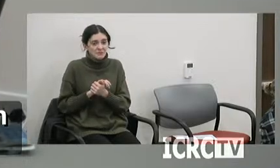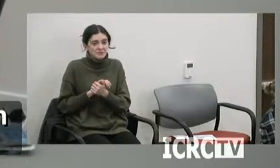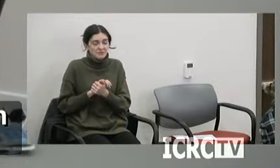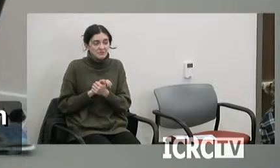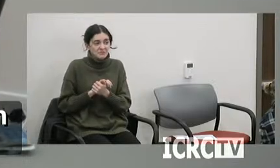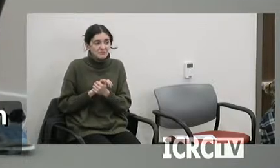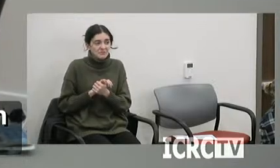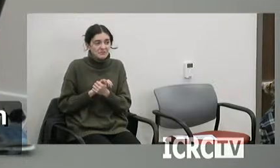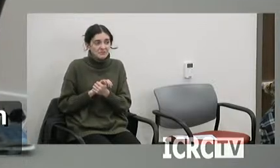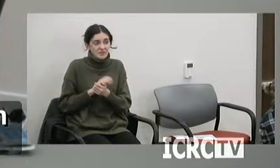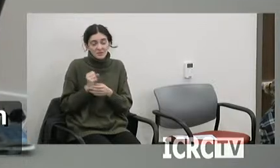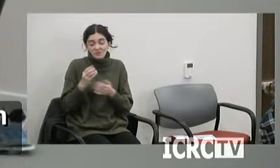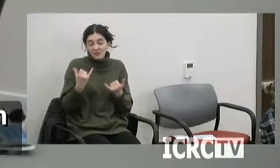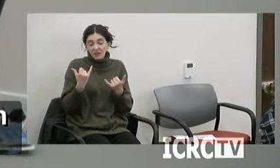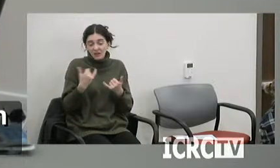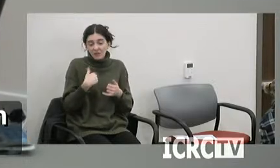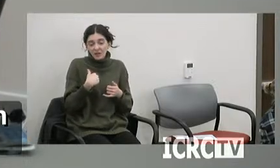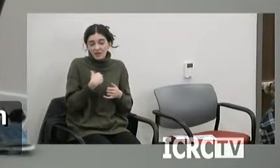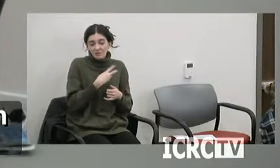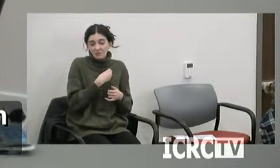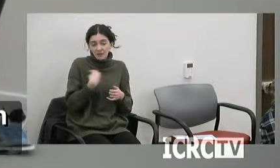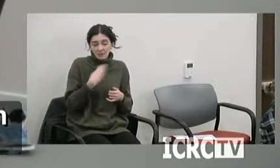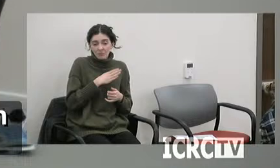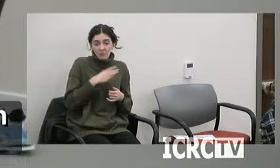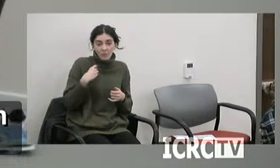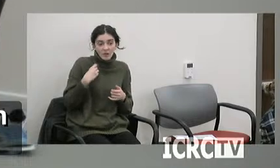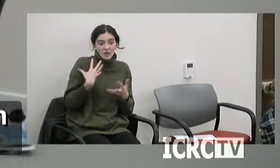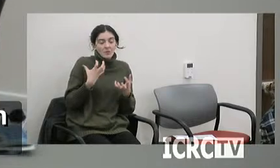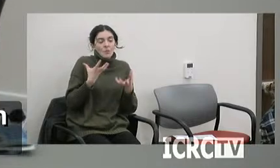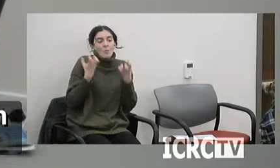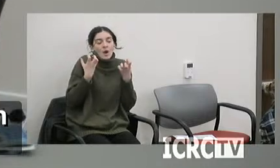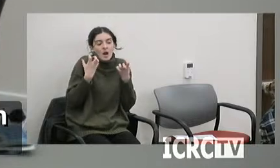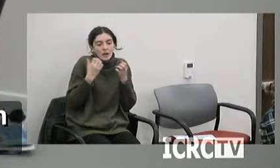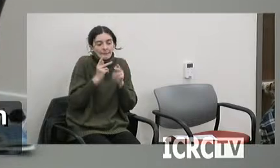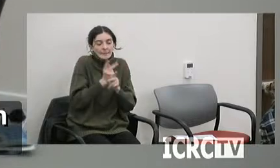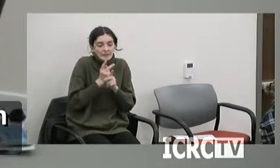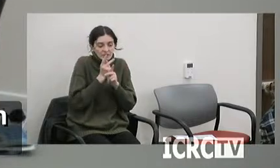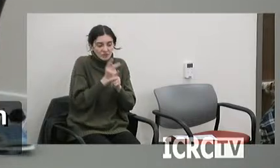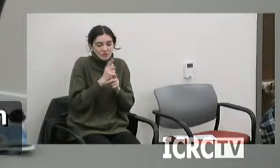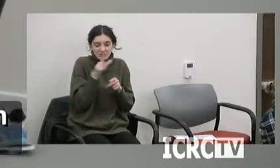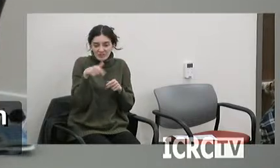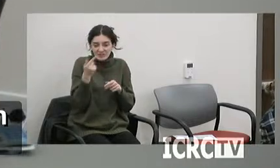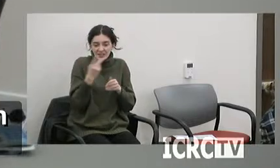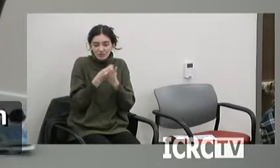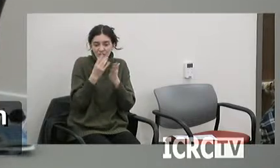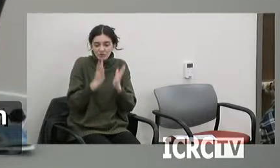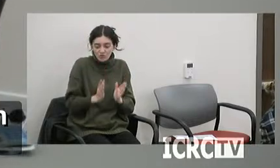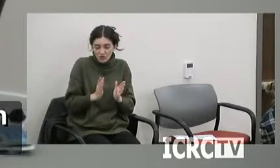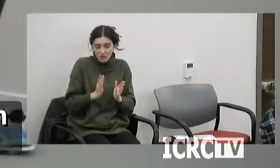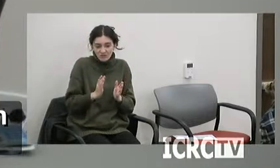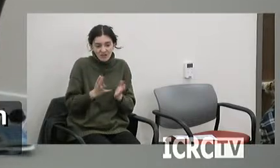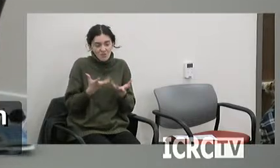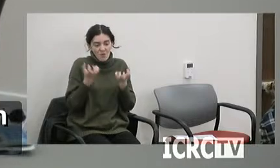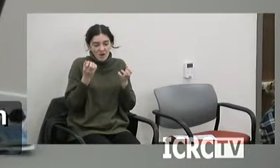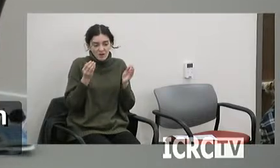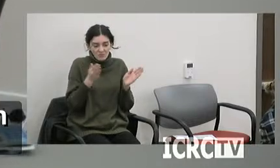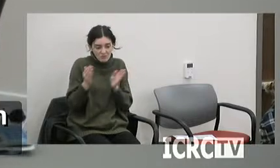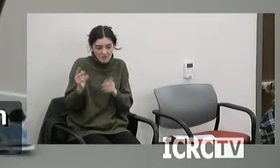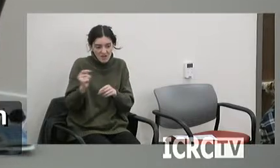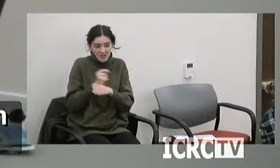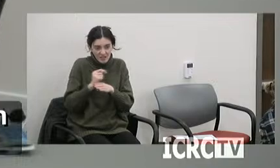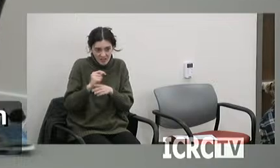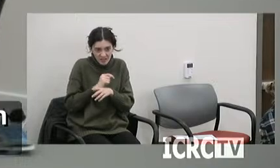board is to ensure that the person who comes behind you, we set them up for success so that they don't feel the same